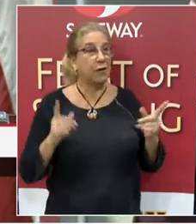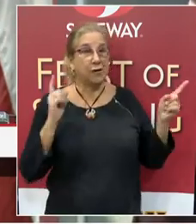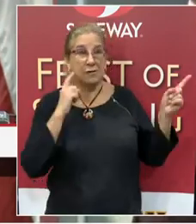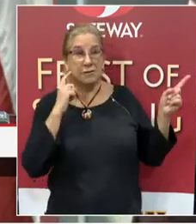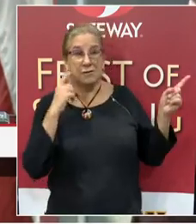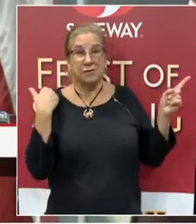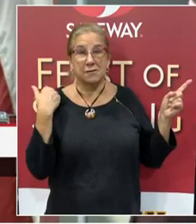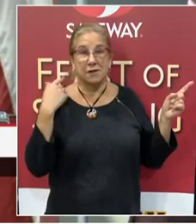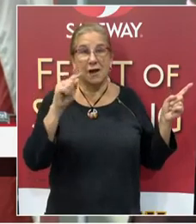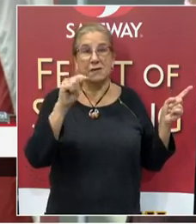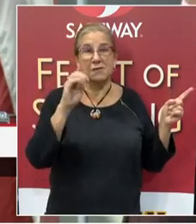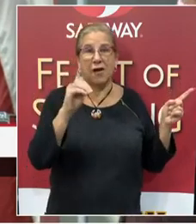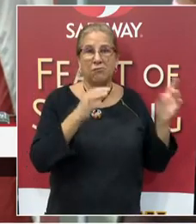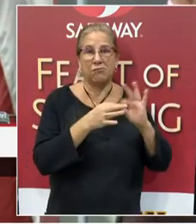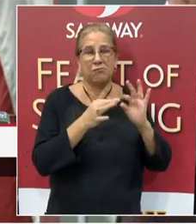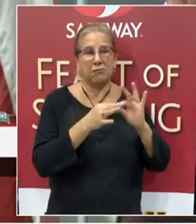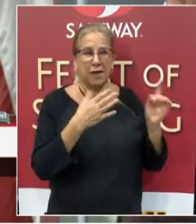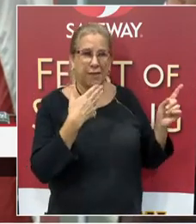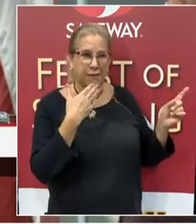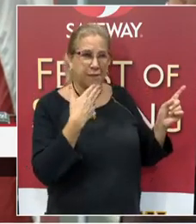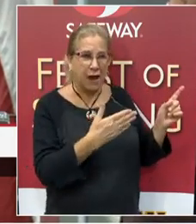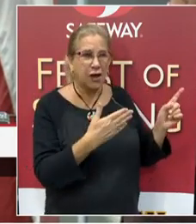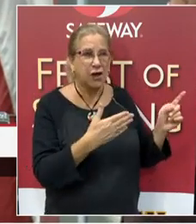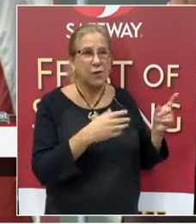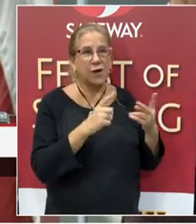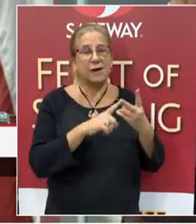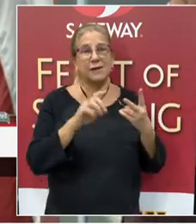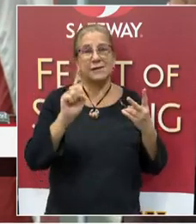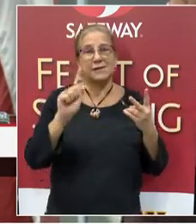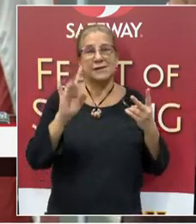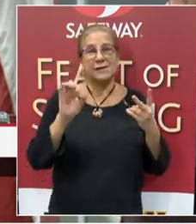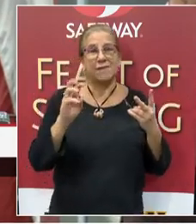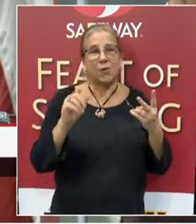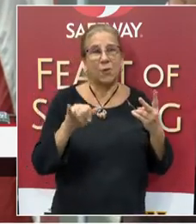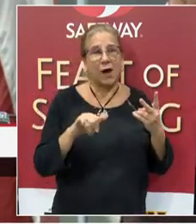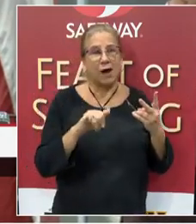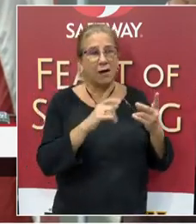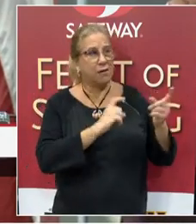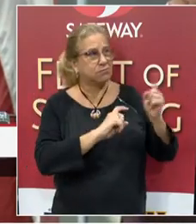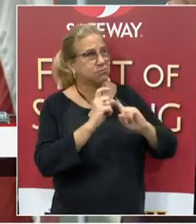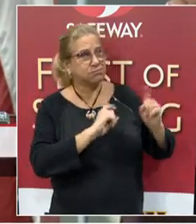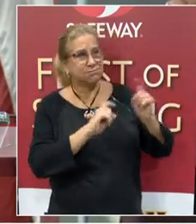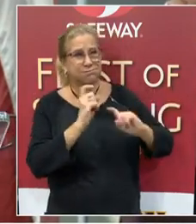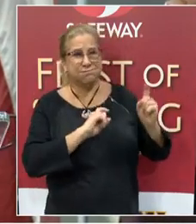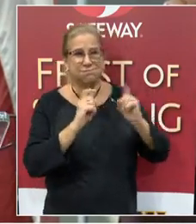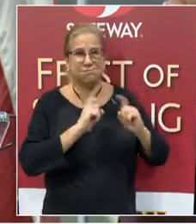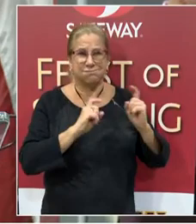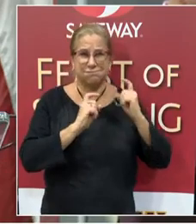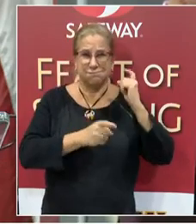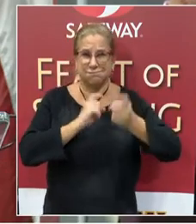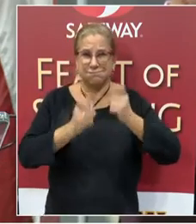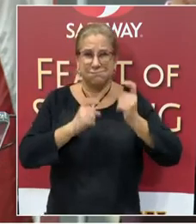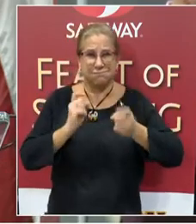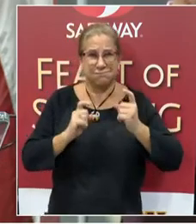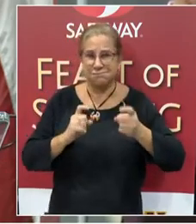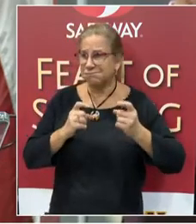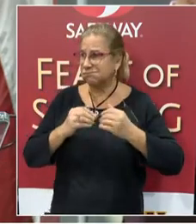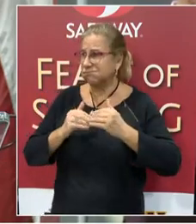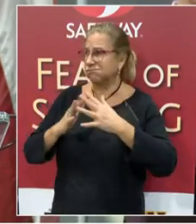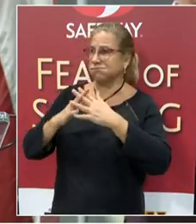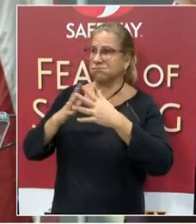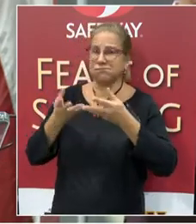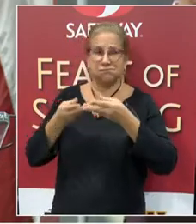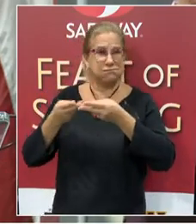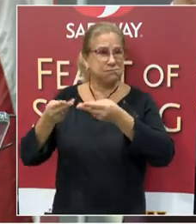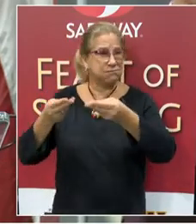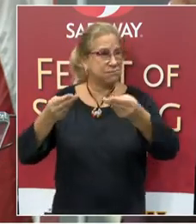Safeway's generosity, which helps us host this incredible event each year. I'd like to acknowledge a few people who